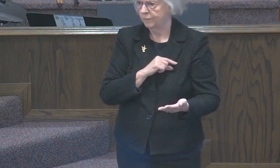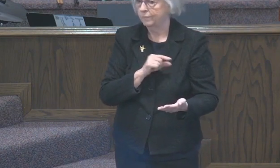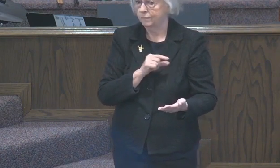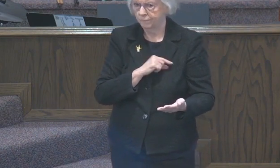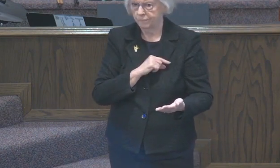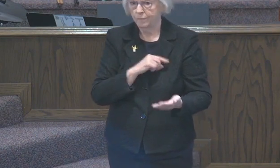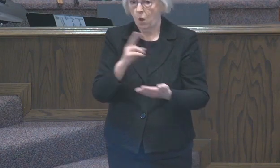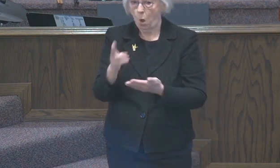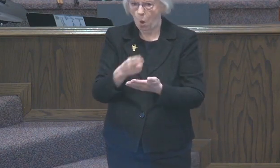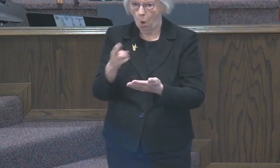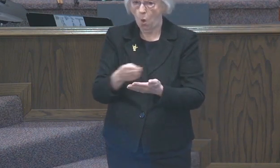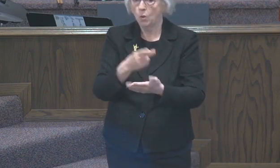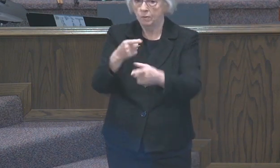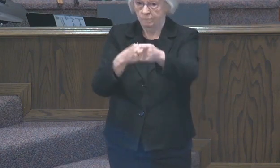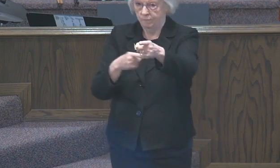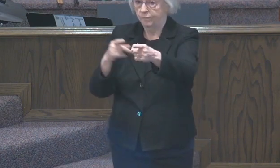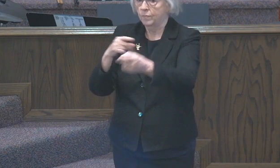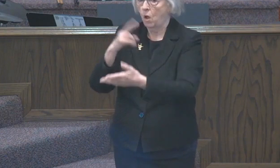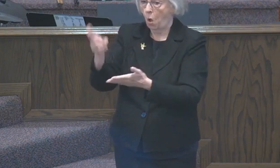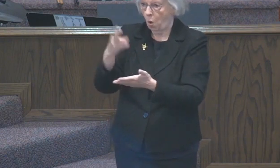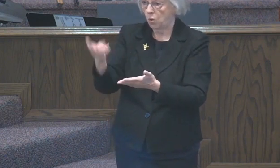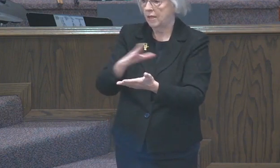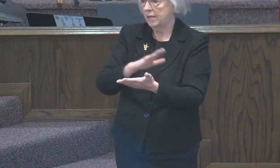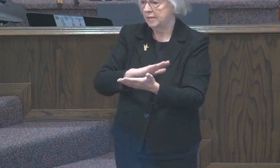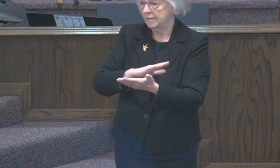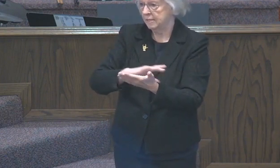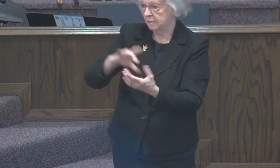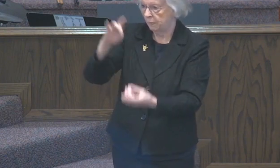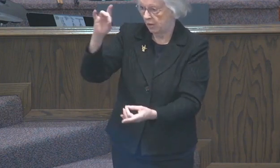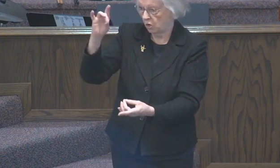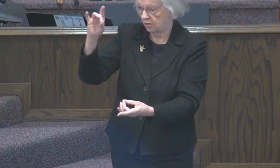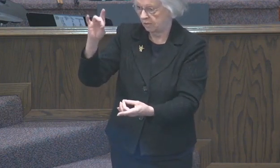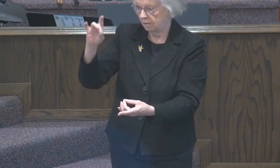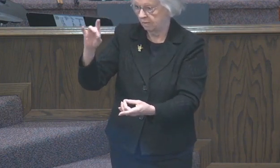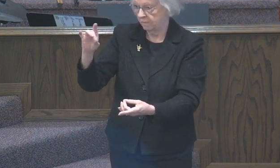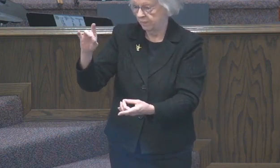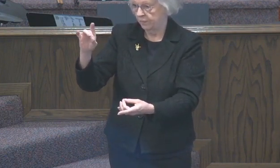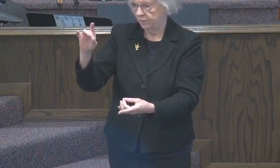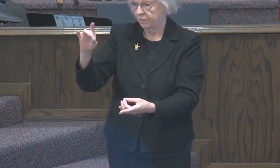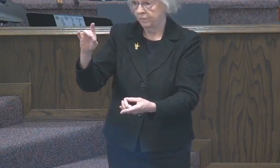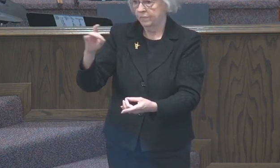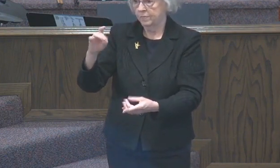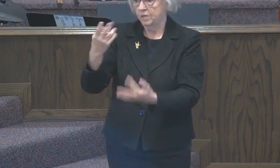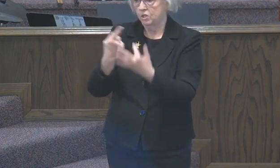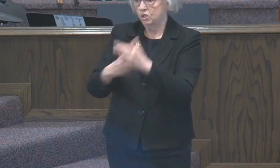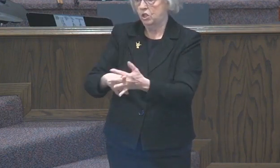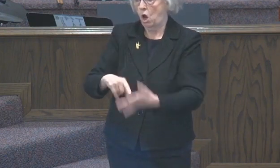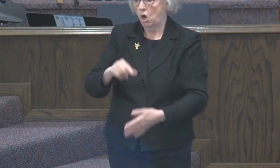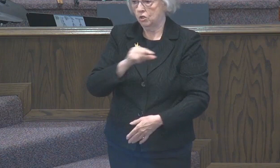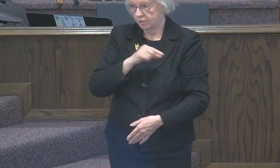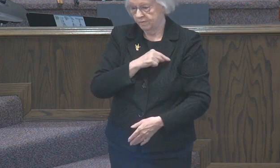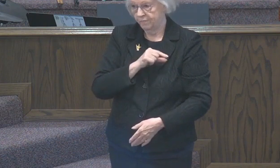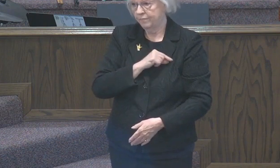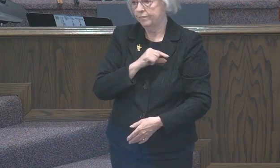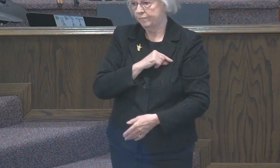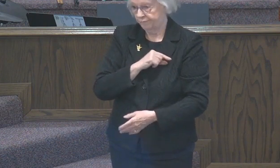It does not mean that. The word fool in Psalm 14:1 means someone who recognizes and understands